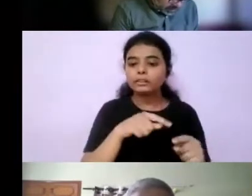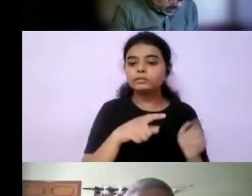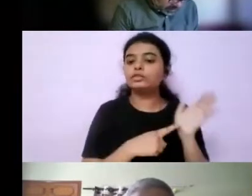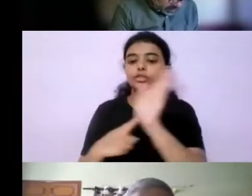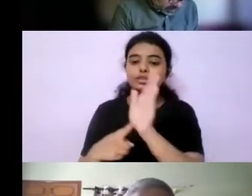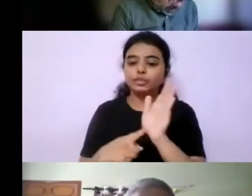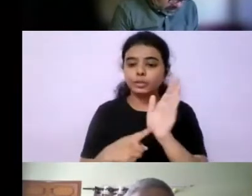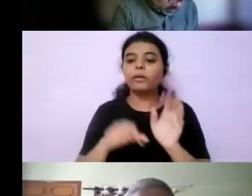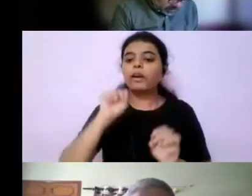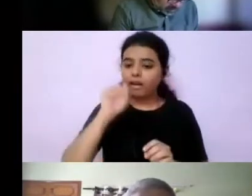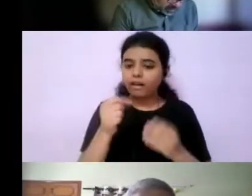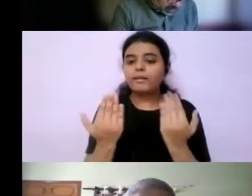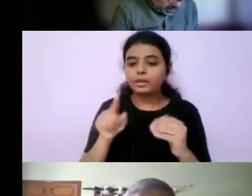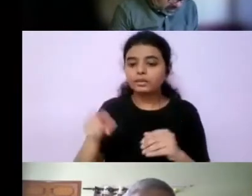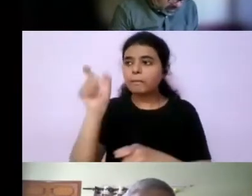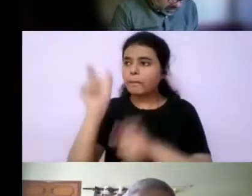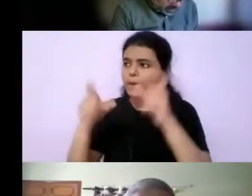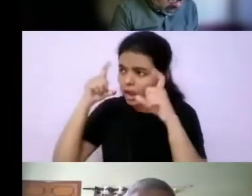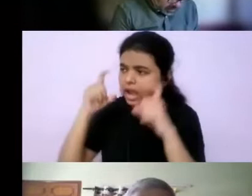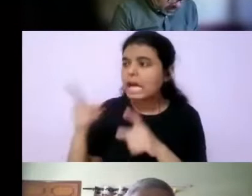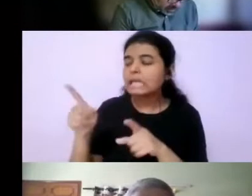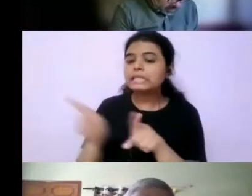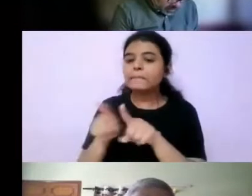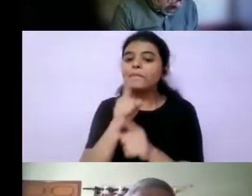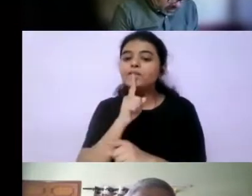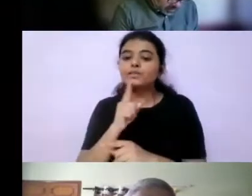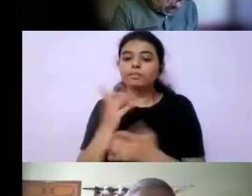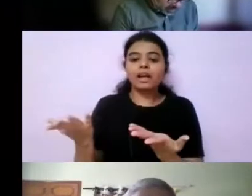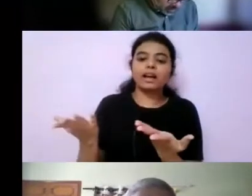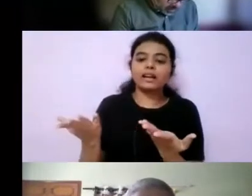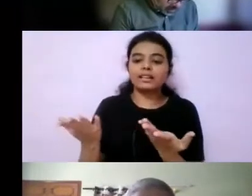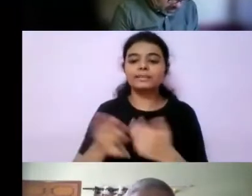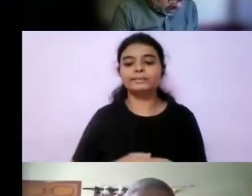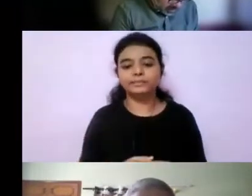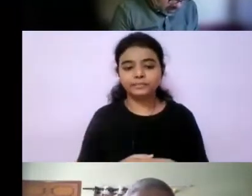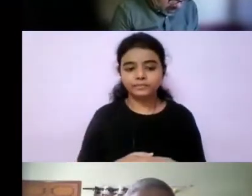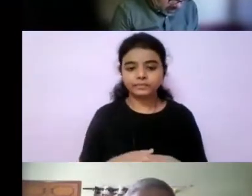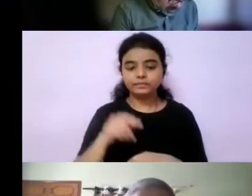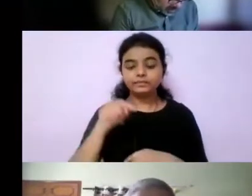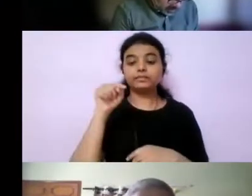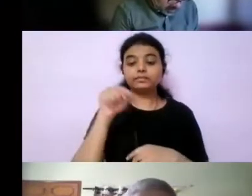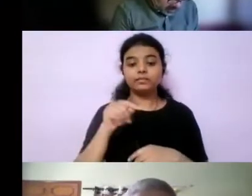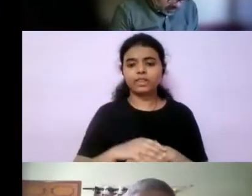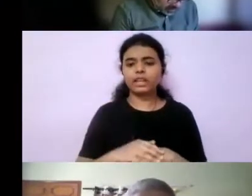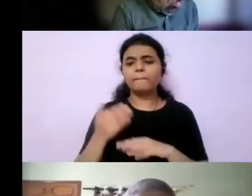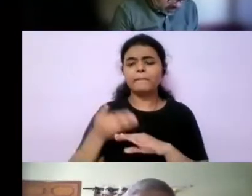this webinar, for example. We opened the registration on